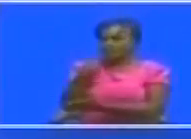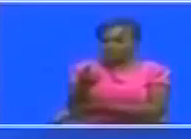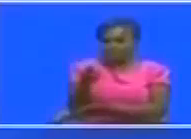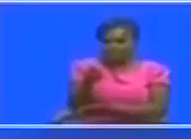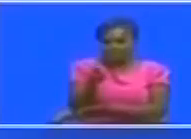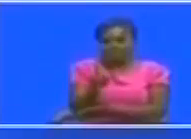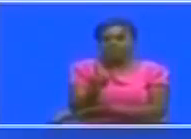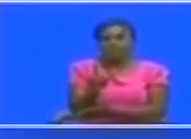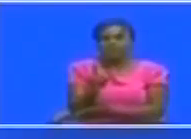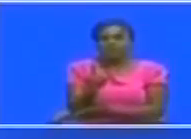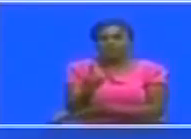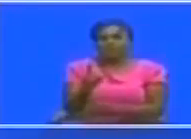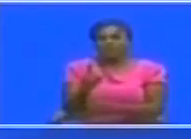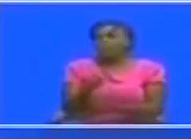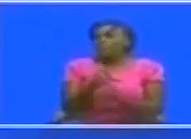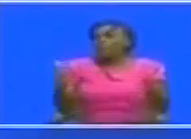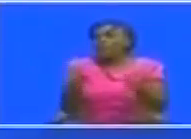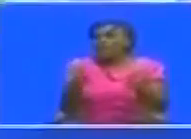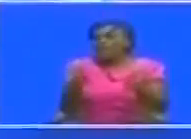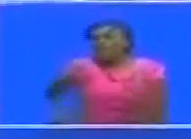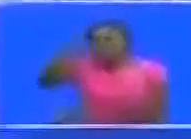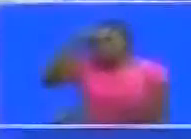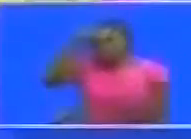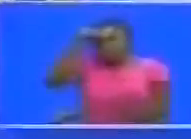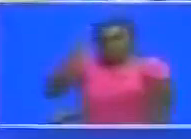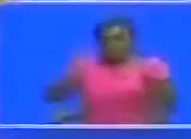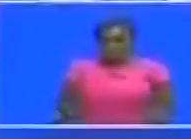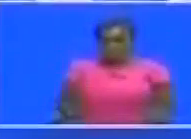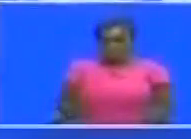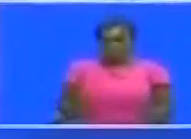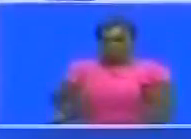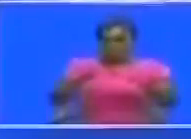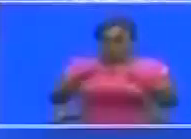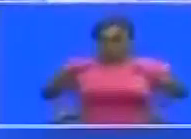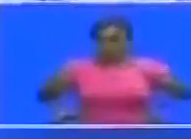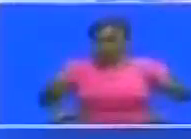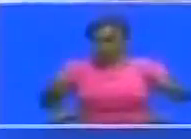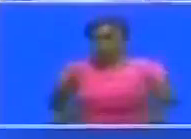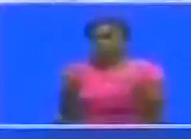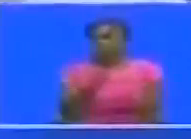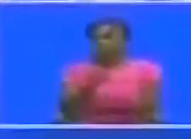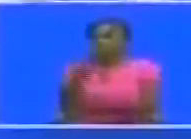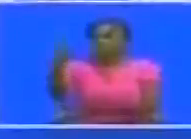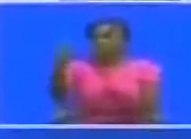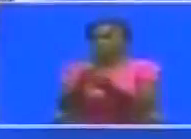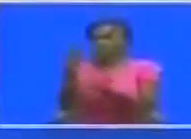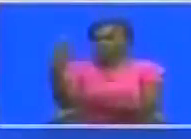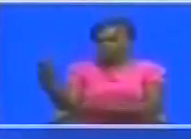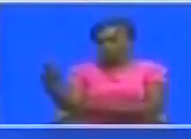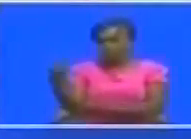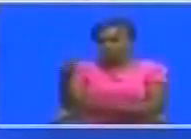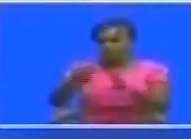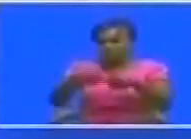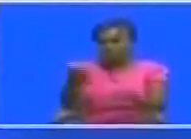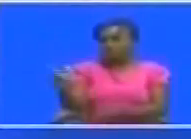profile is that of a well-decorated soldier. His fallout with President Museveni was in June 2013, when he leaked a dossier